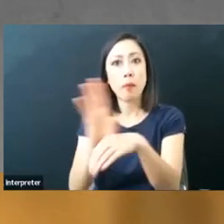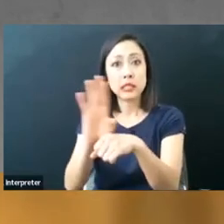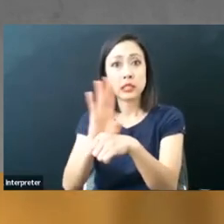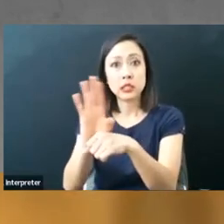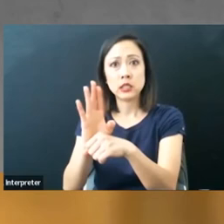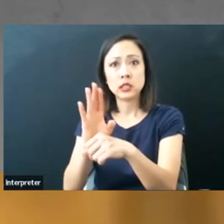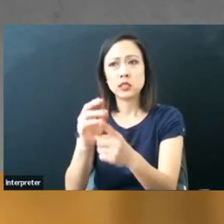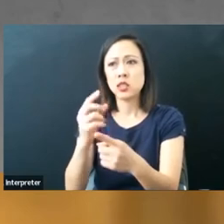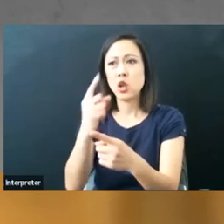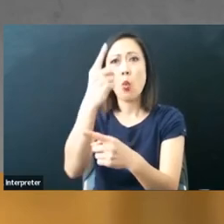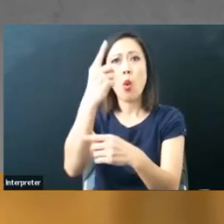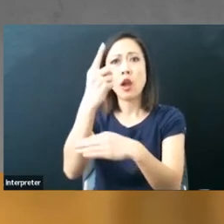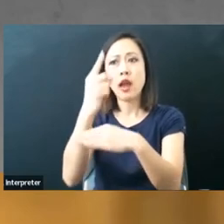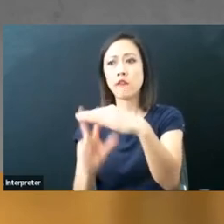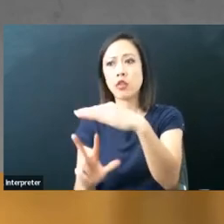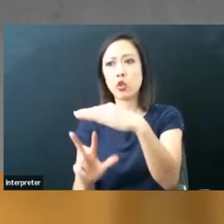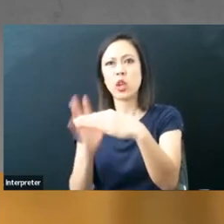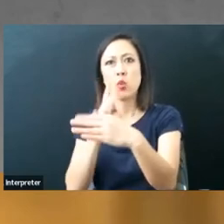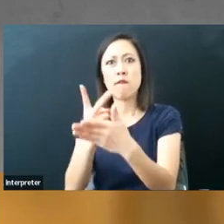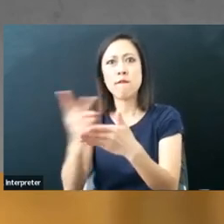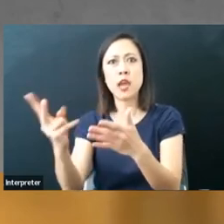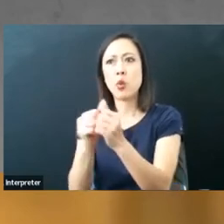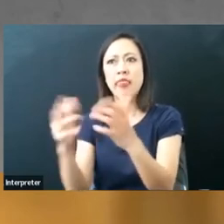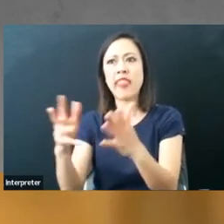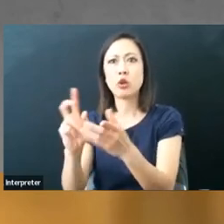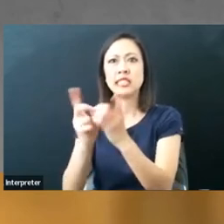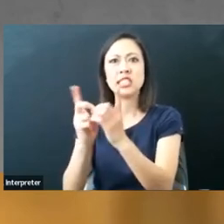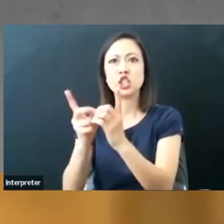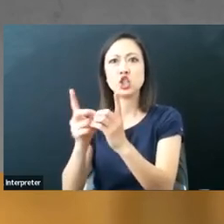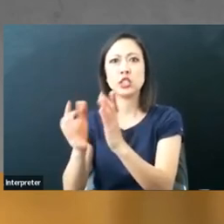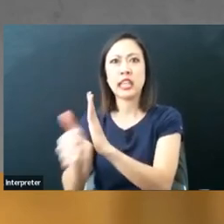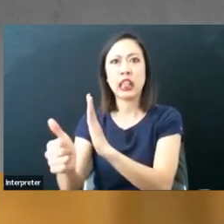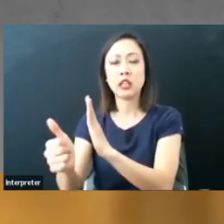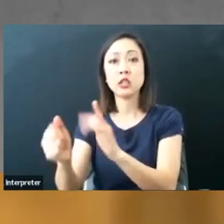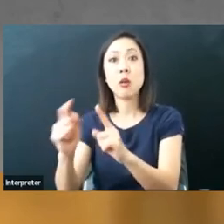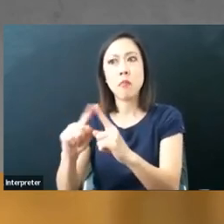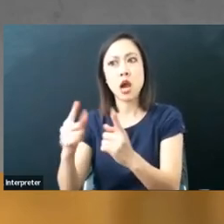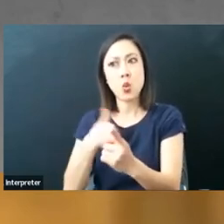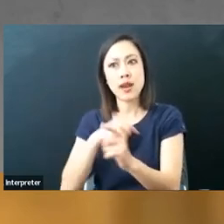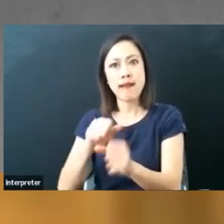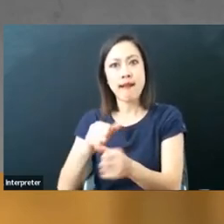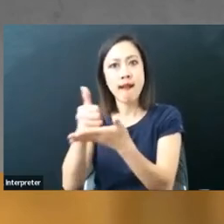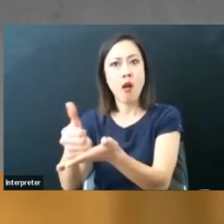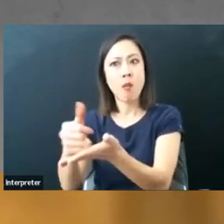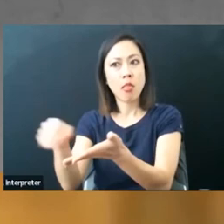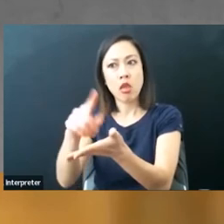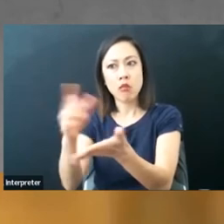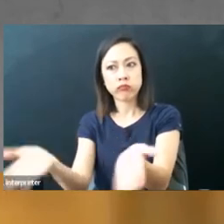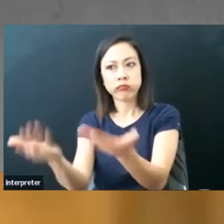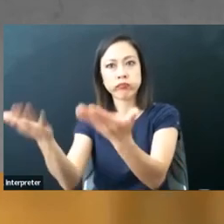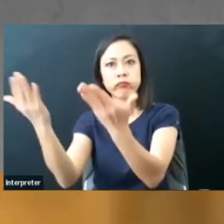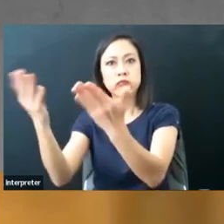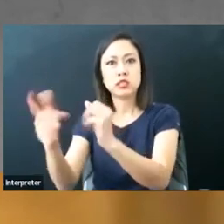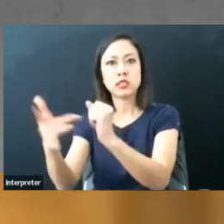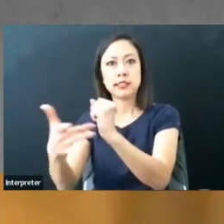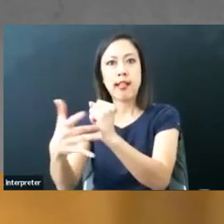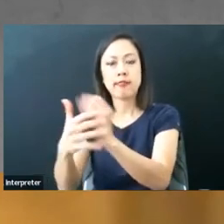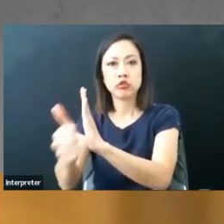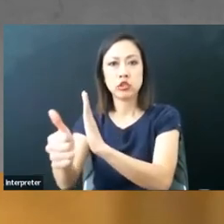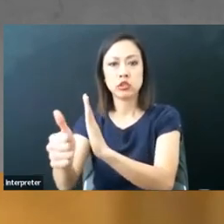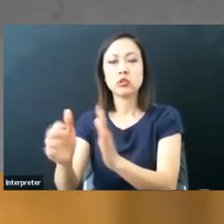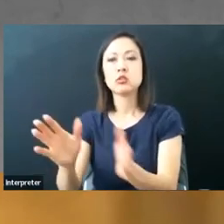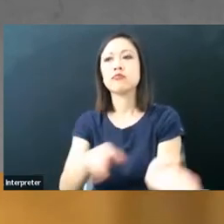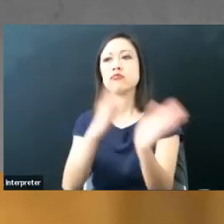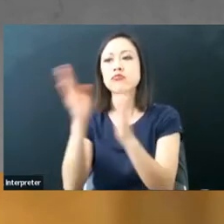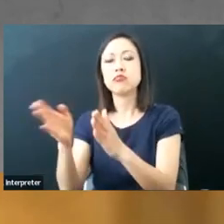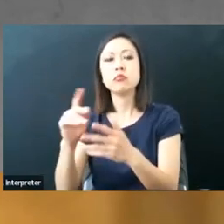failed without digital skills, but the ability to actually help them where they need critical. In healthcare, an area that you and I